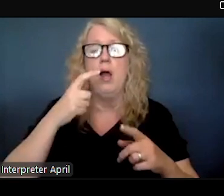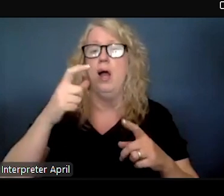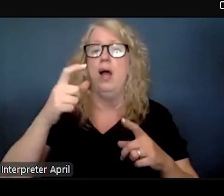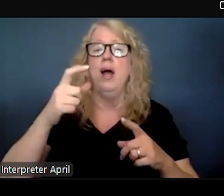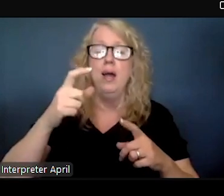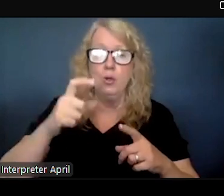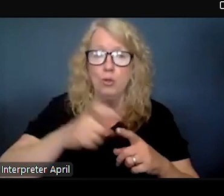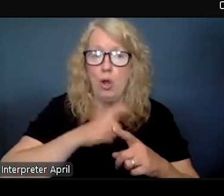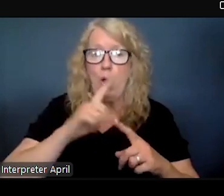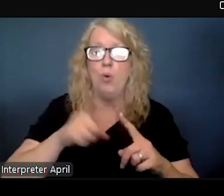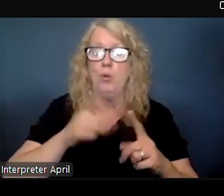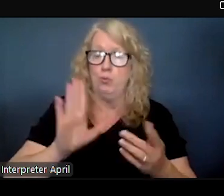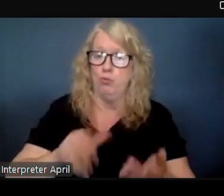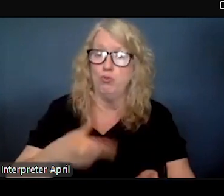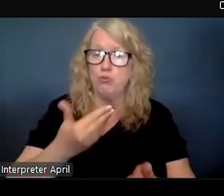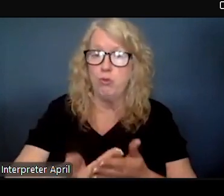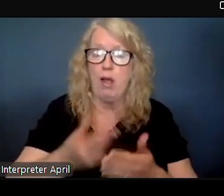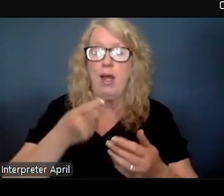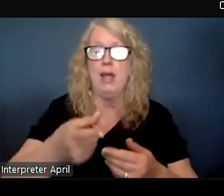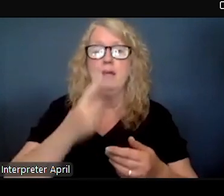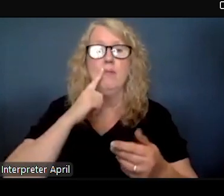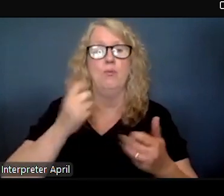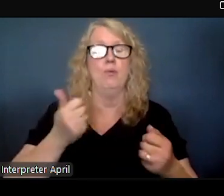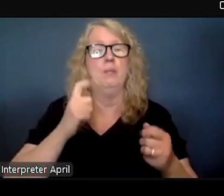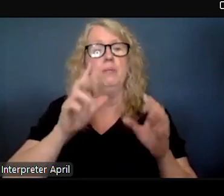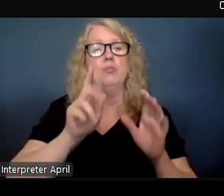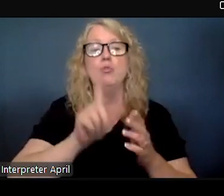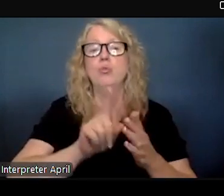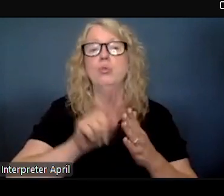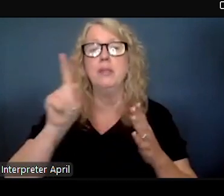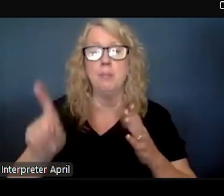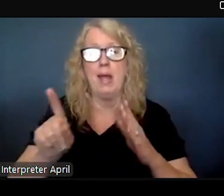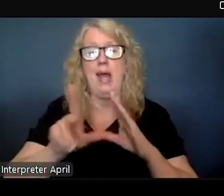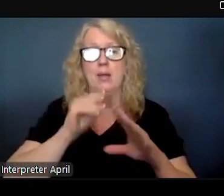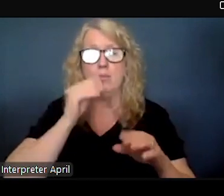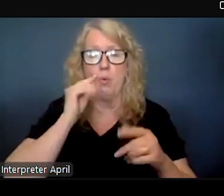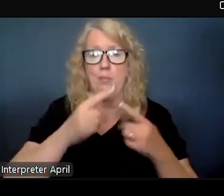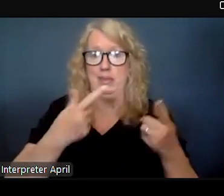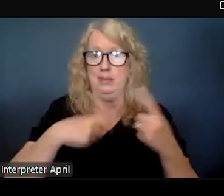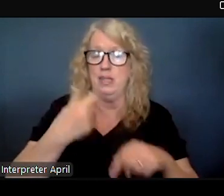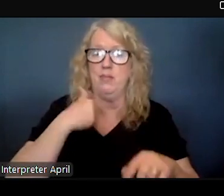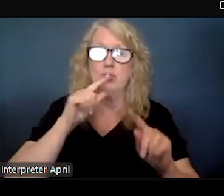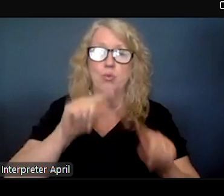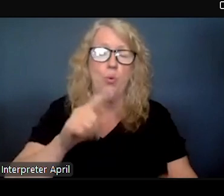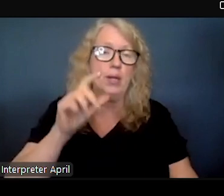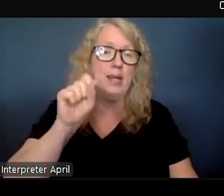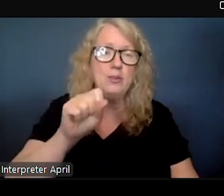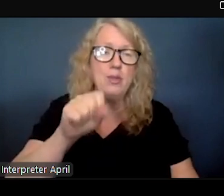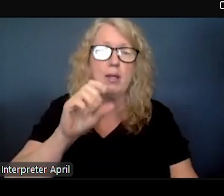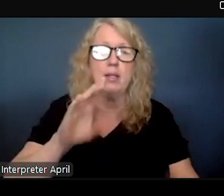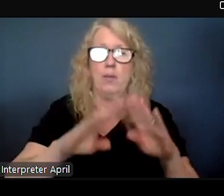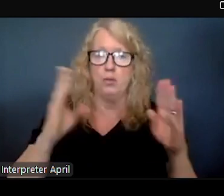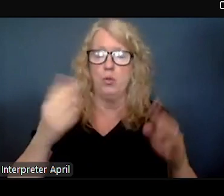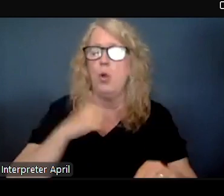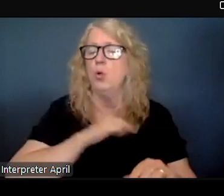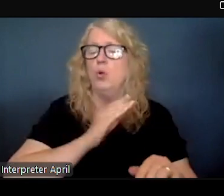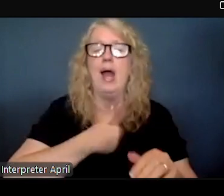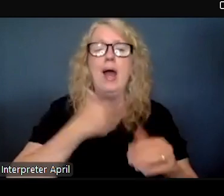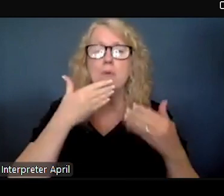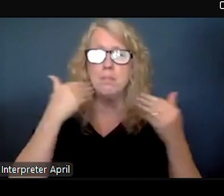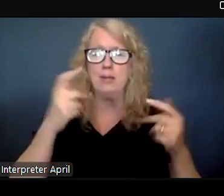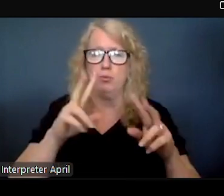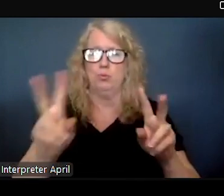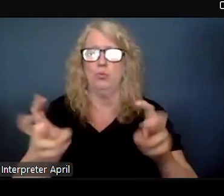on scene and they would rather, for them to step out of the home versus us going up and knocking on the door. So we Mhm. do our very best